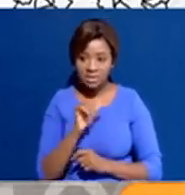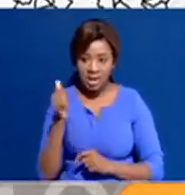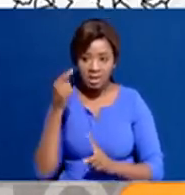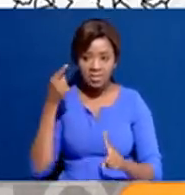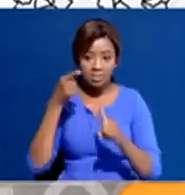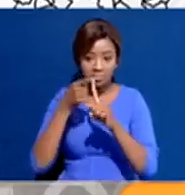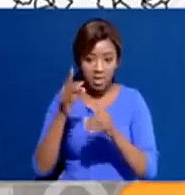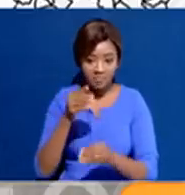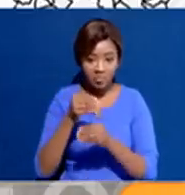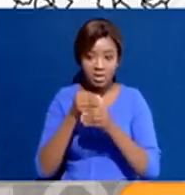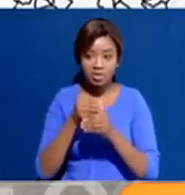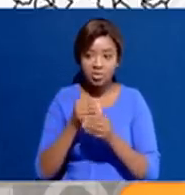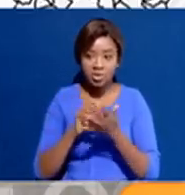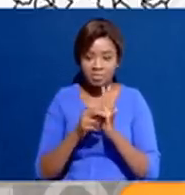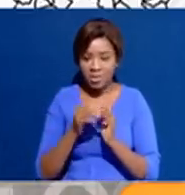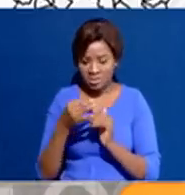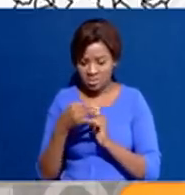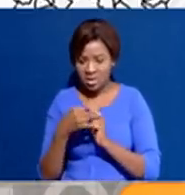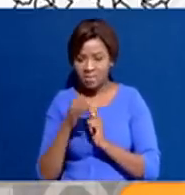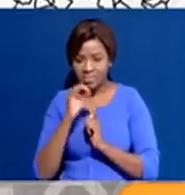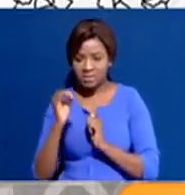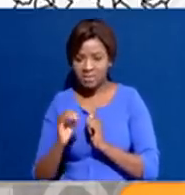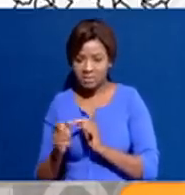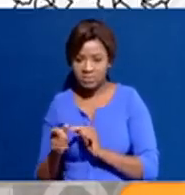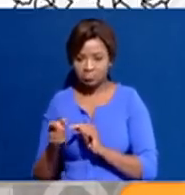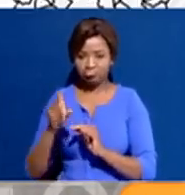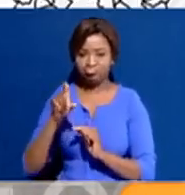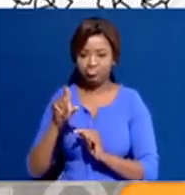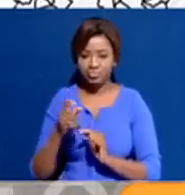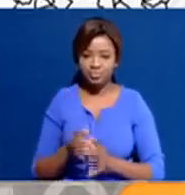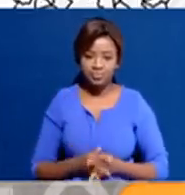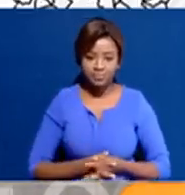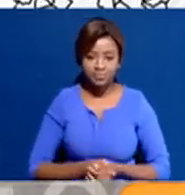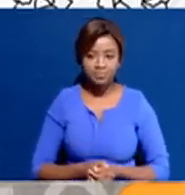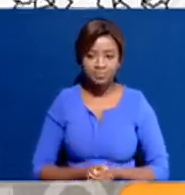representing an 8% growth." Stephen Leto, Citizen TV.